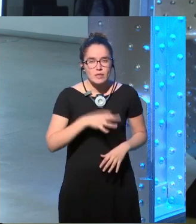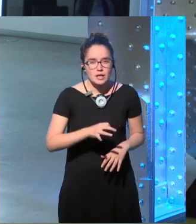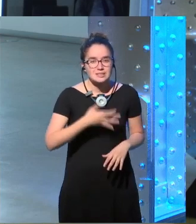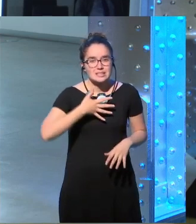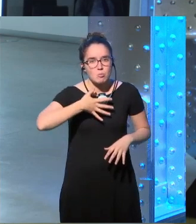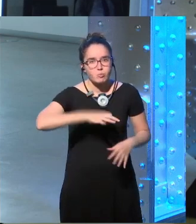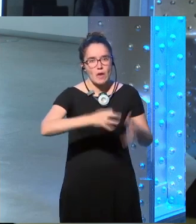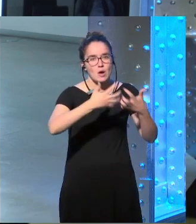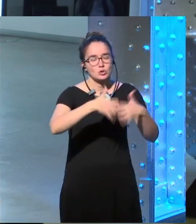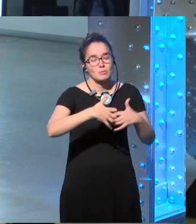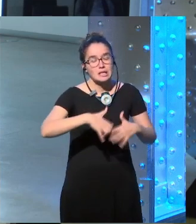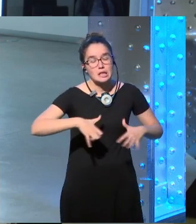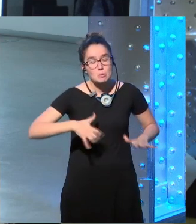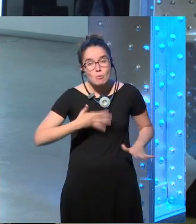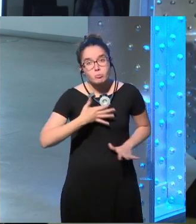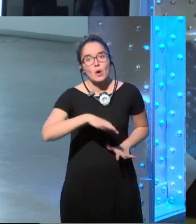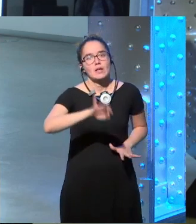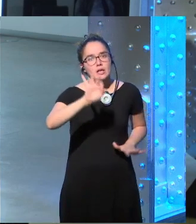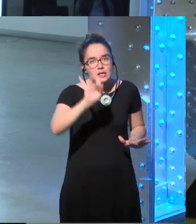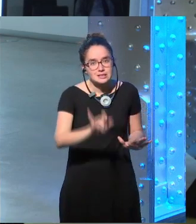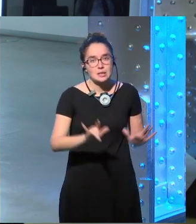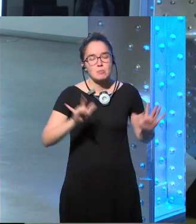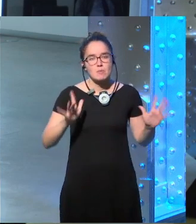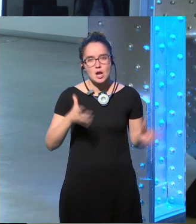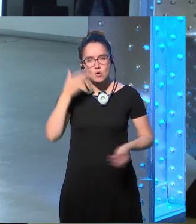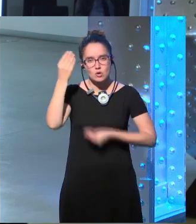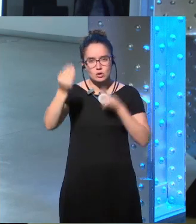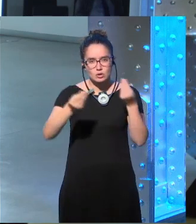yes, so I think that's hopefully that answers your question.